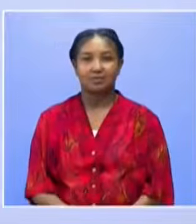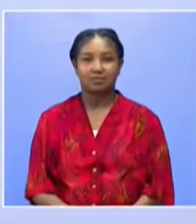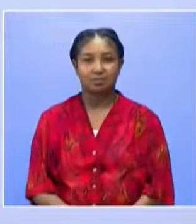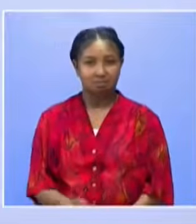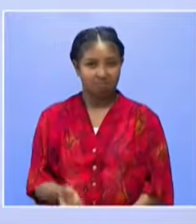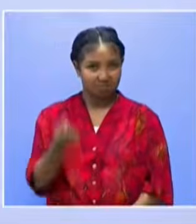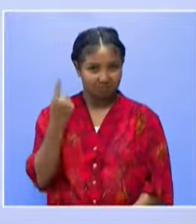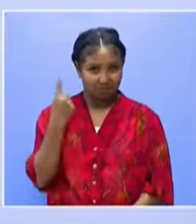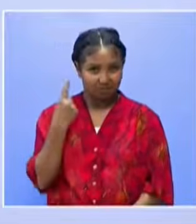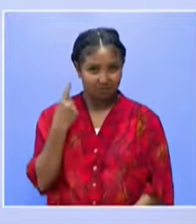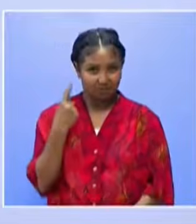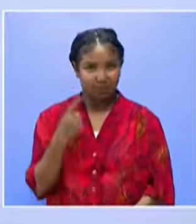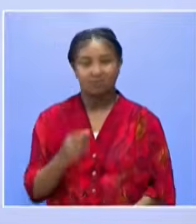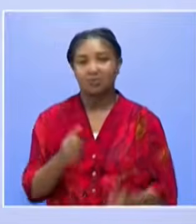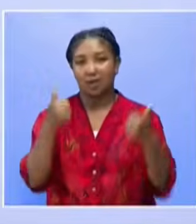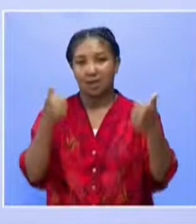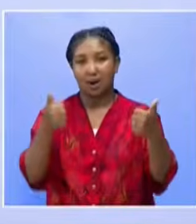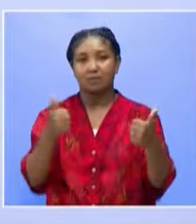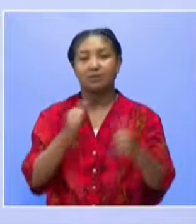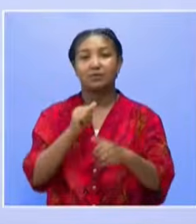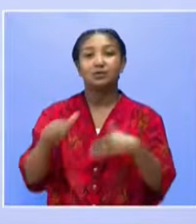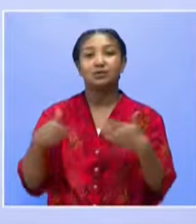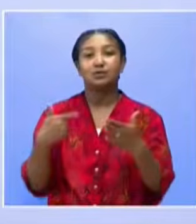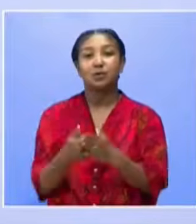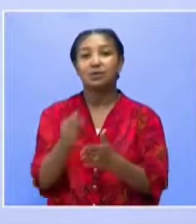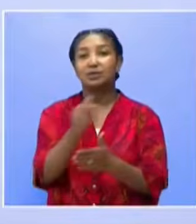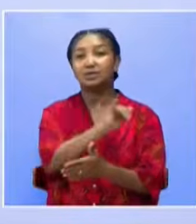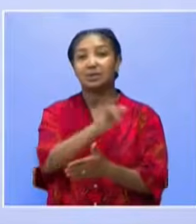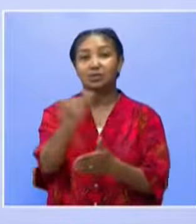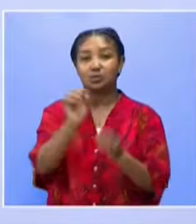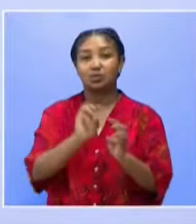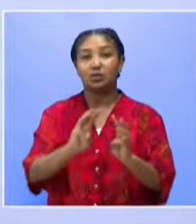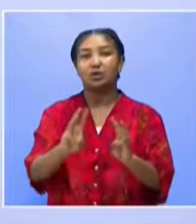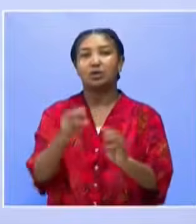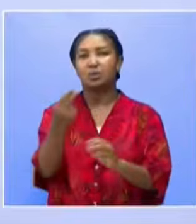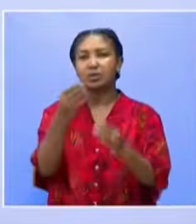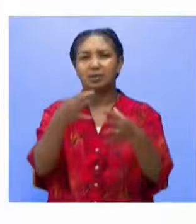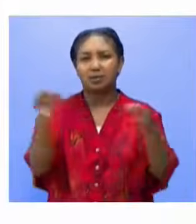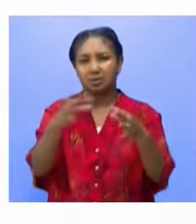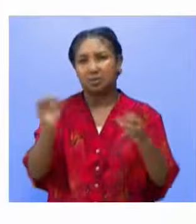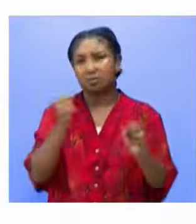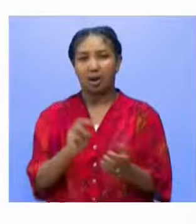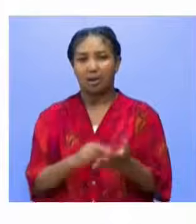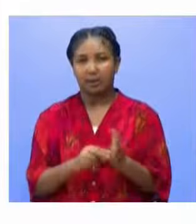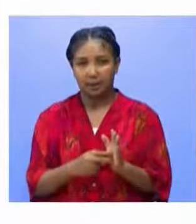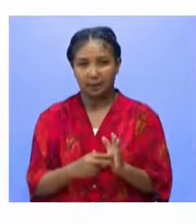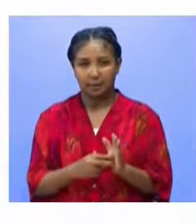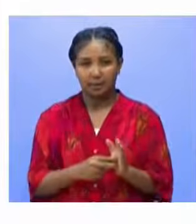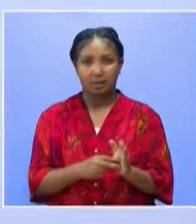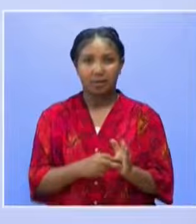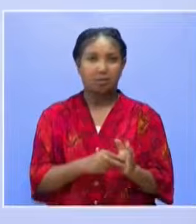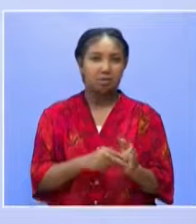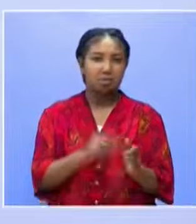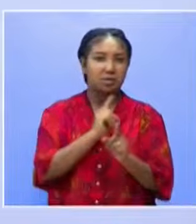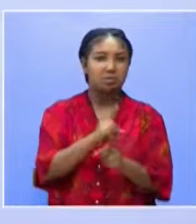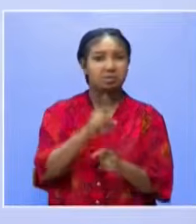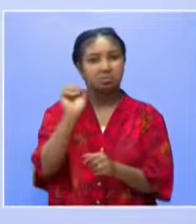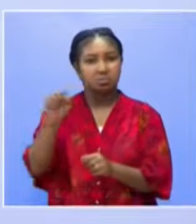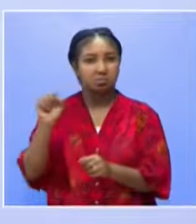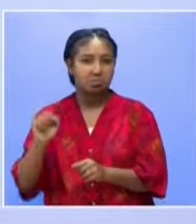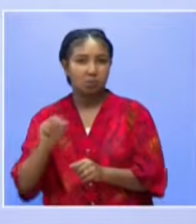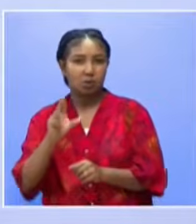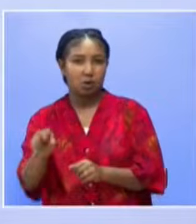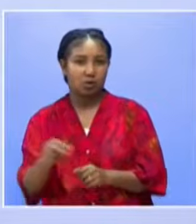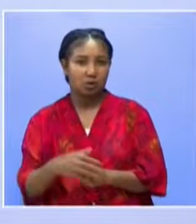it clear? Bravo. So, in such ways, you can make sentence. Here is yes or no question. In this